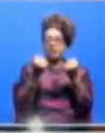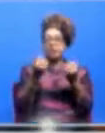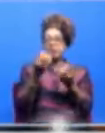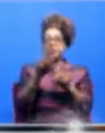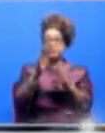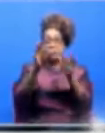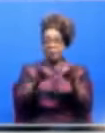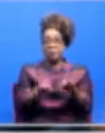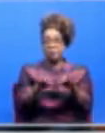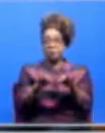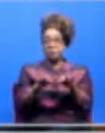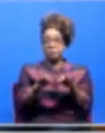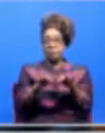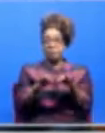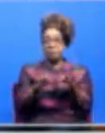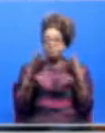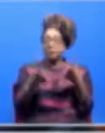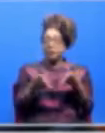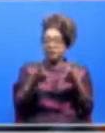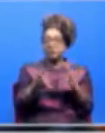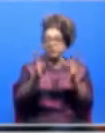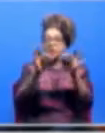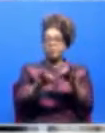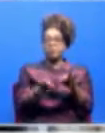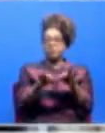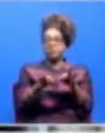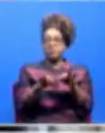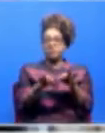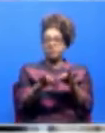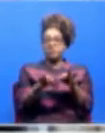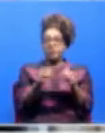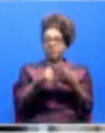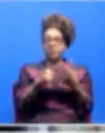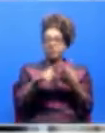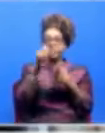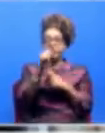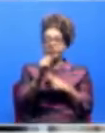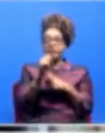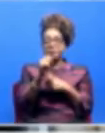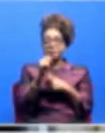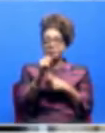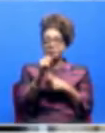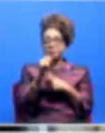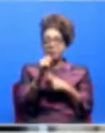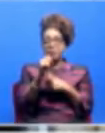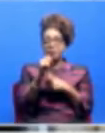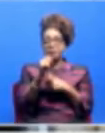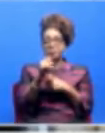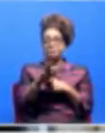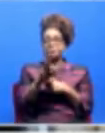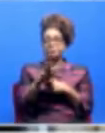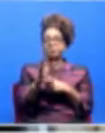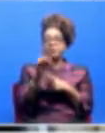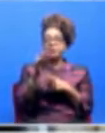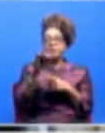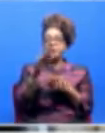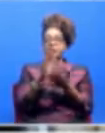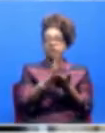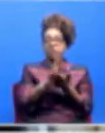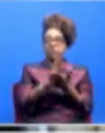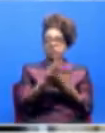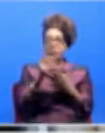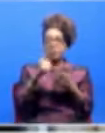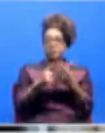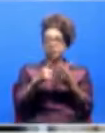savings account or a current account is 5 years again. Okay. For dividends and shares is